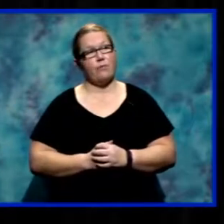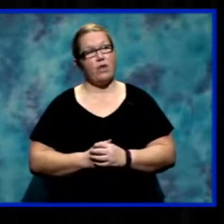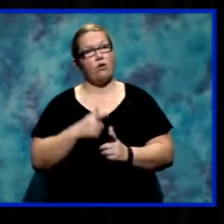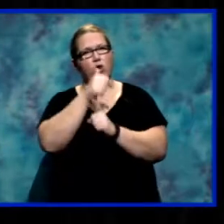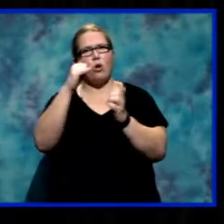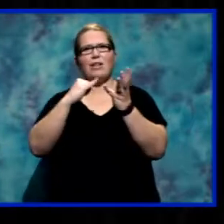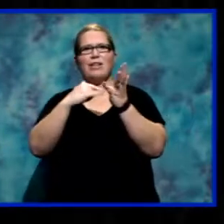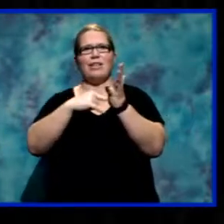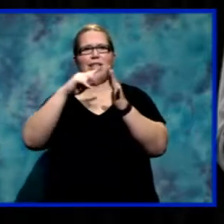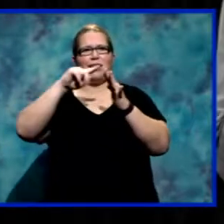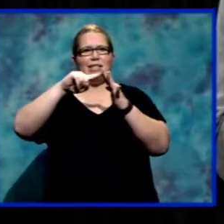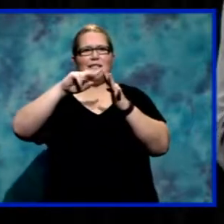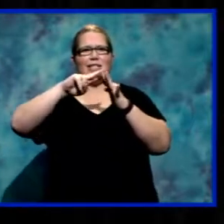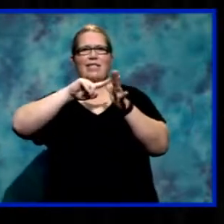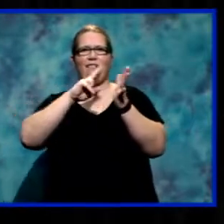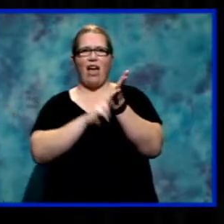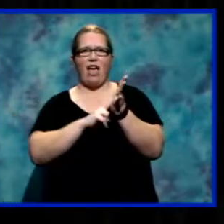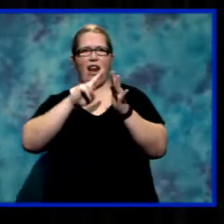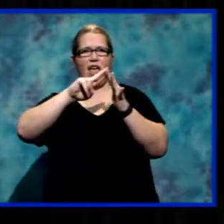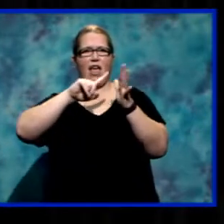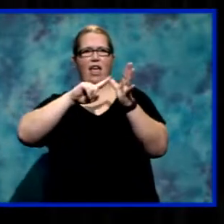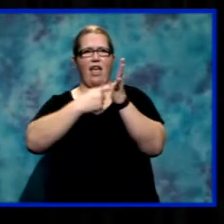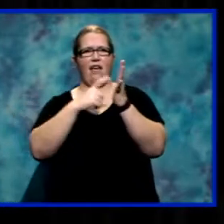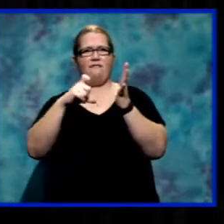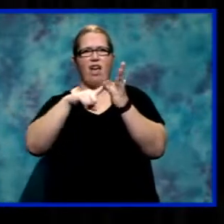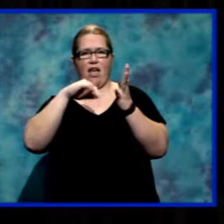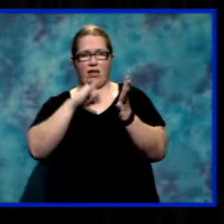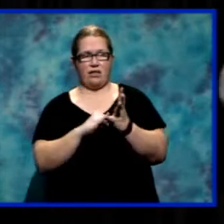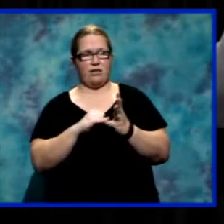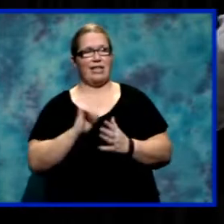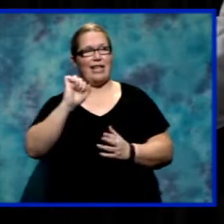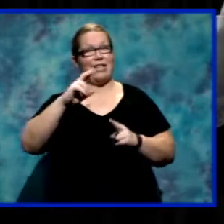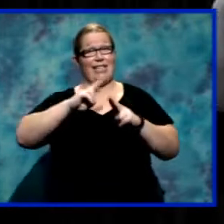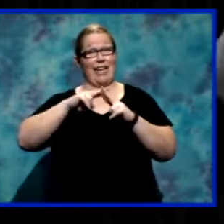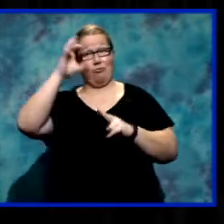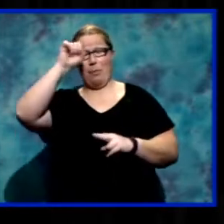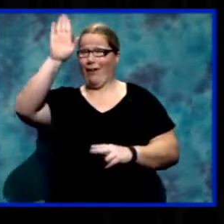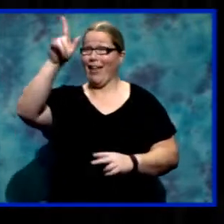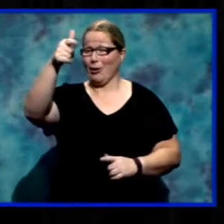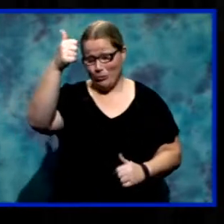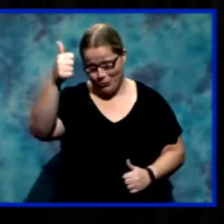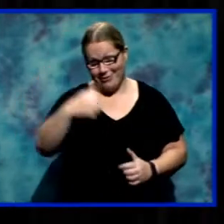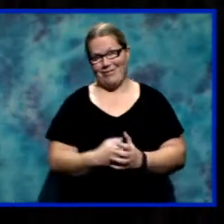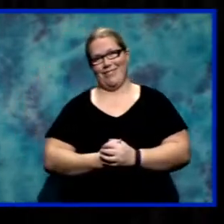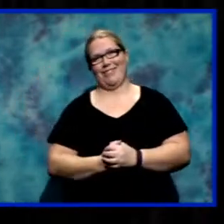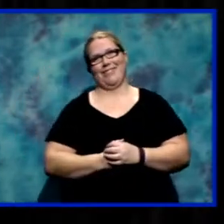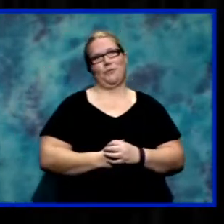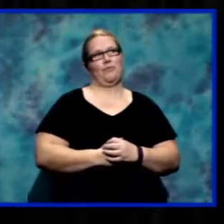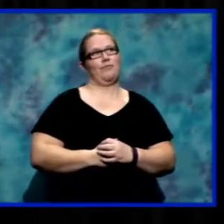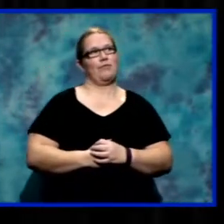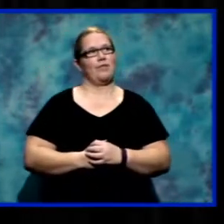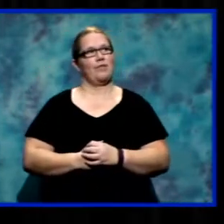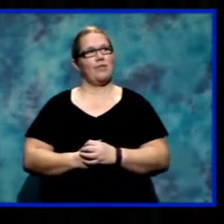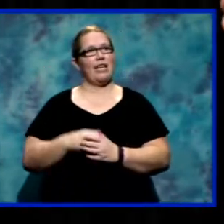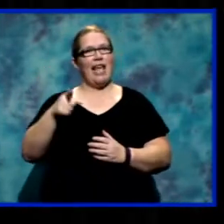know Stefan, right? Farkas. You guys remember Stefan? His dad remembers him. That's good. Stefan